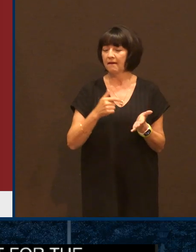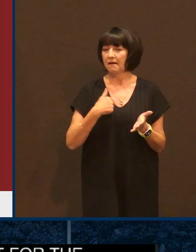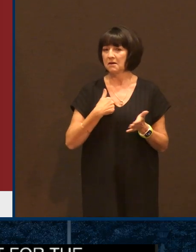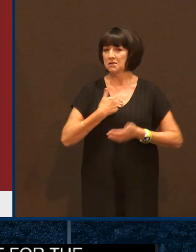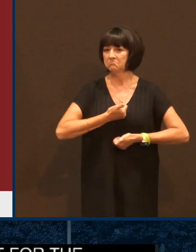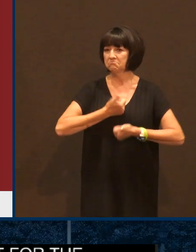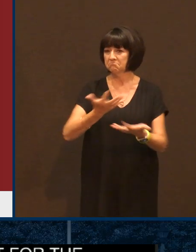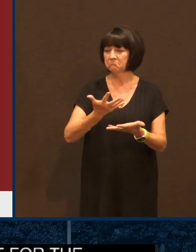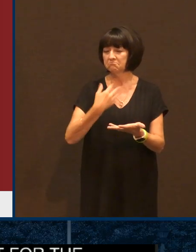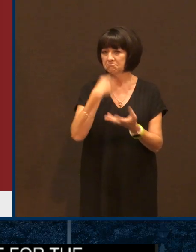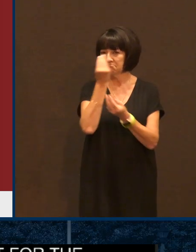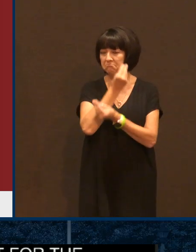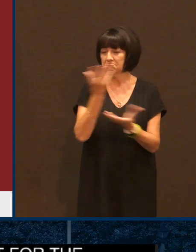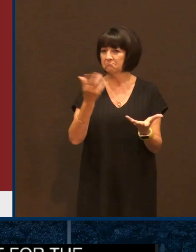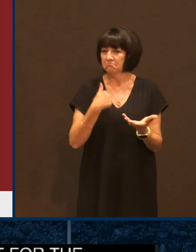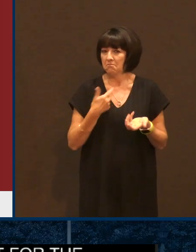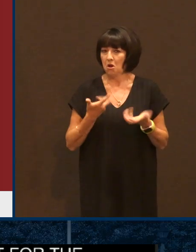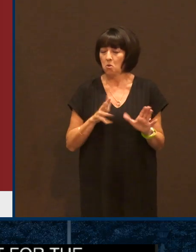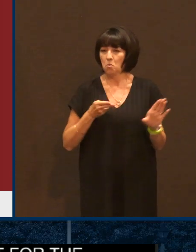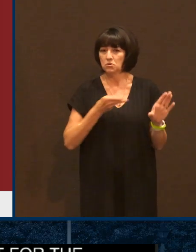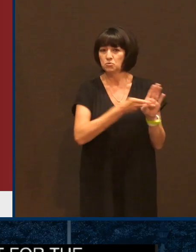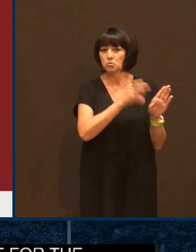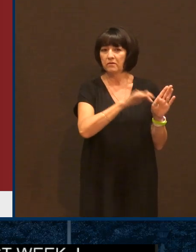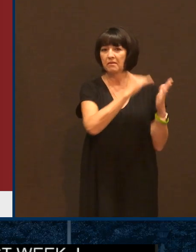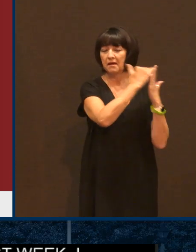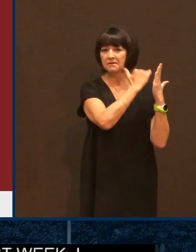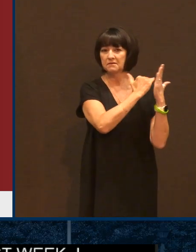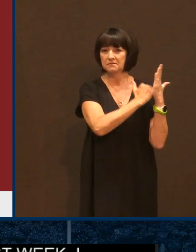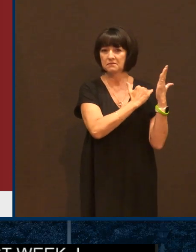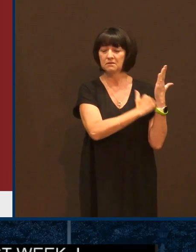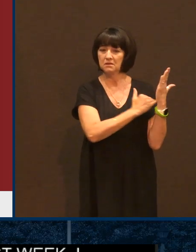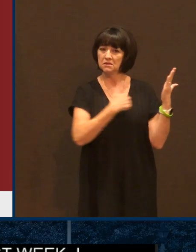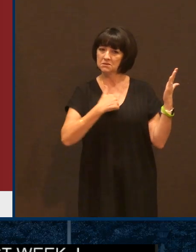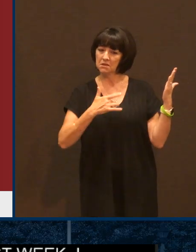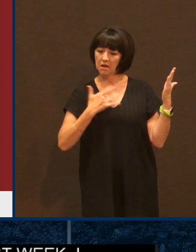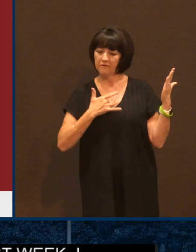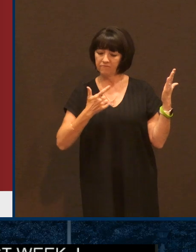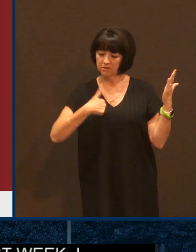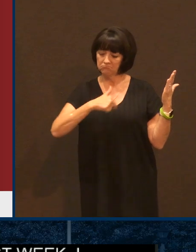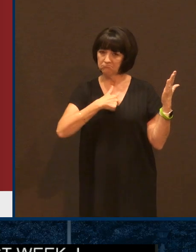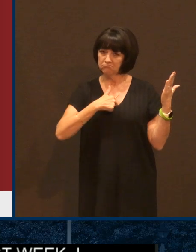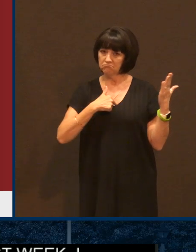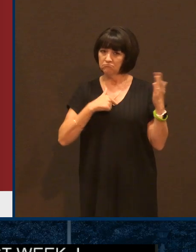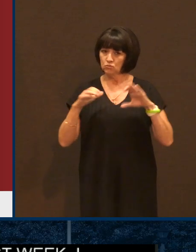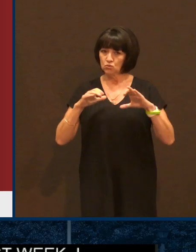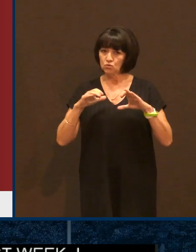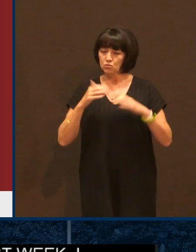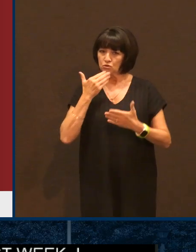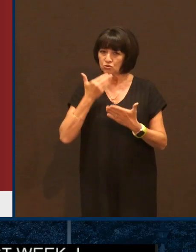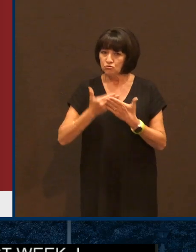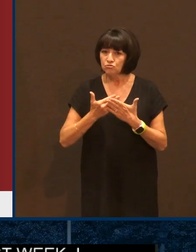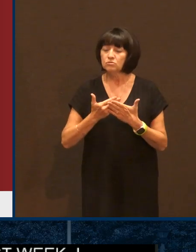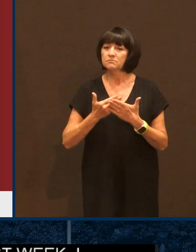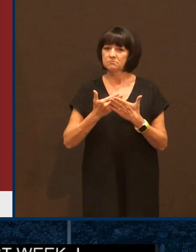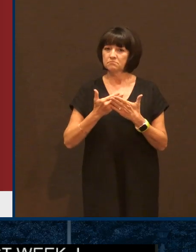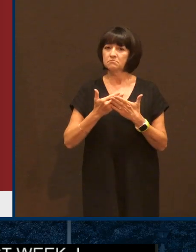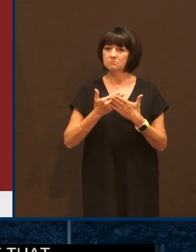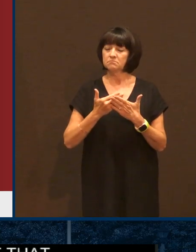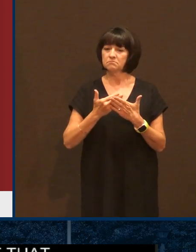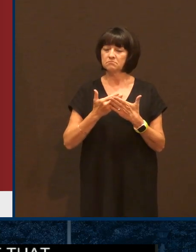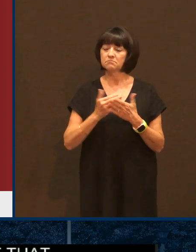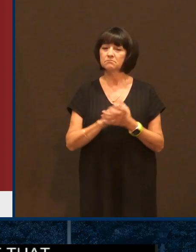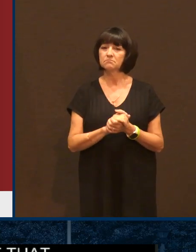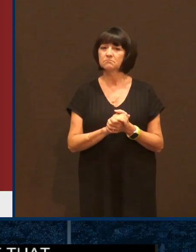had that we frankly were doing okay criteria-wise, and we certainly weren't in